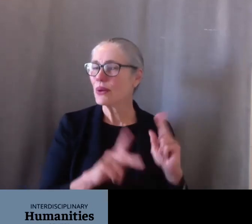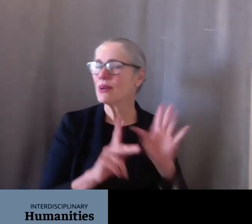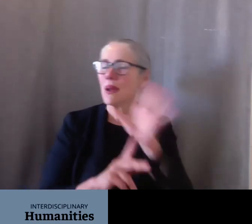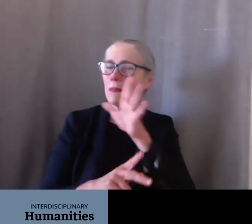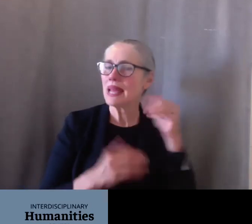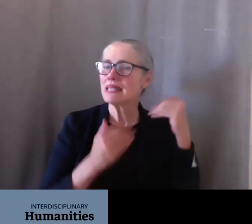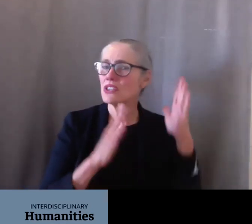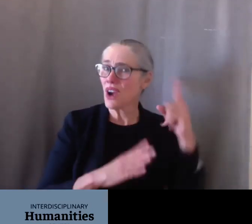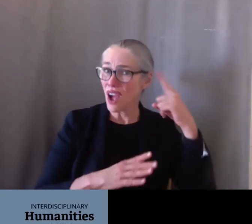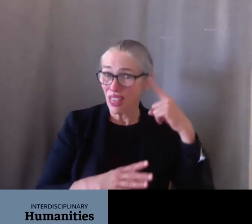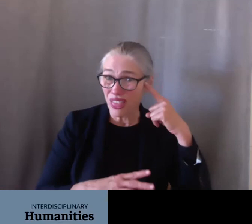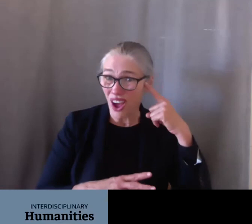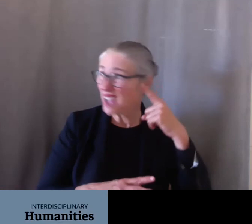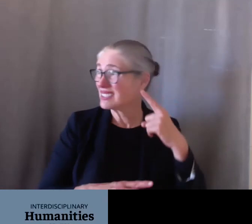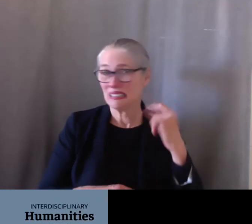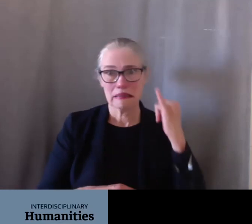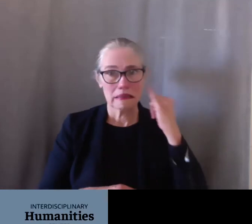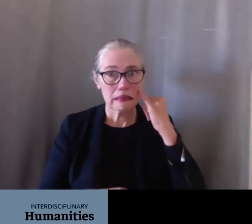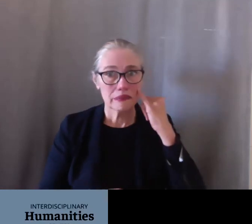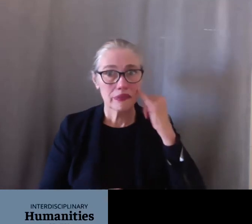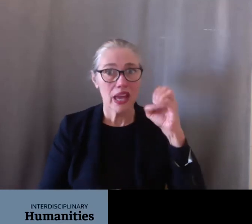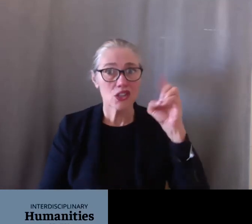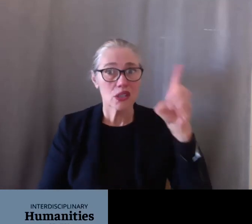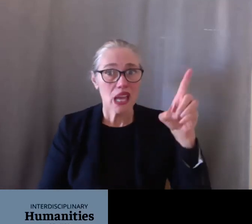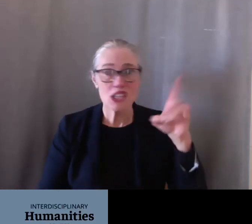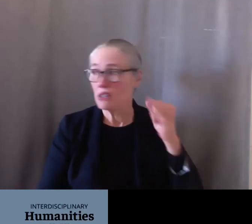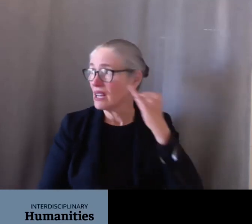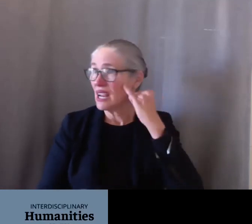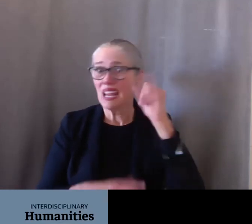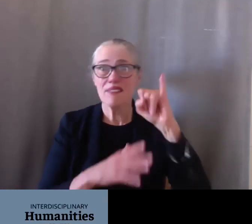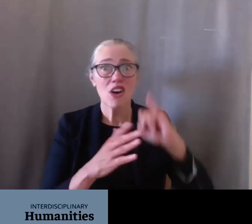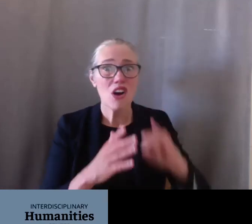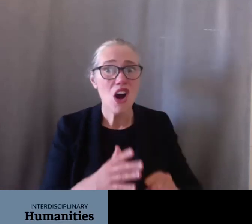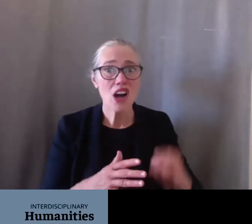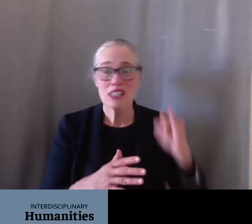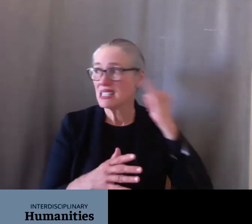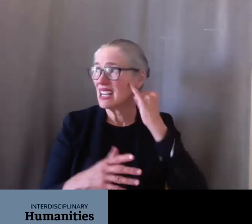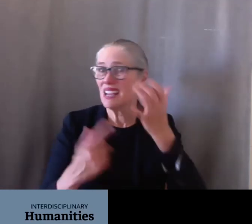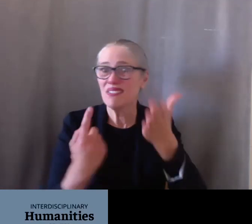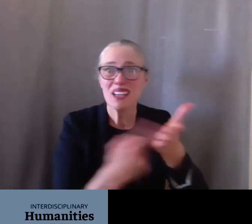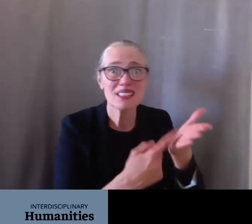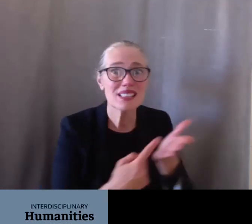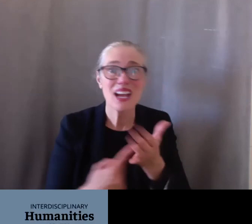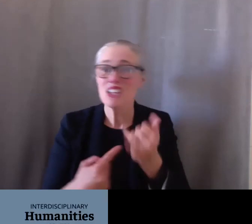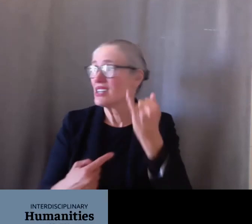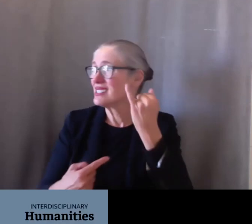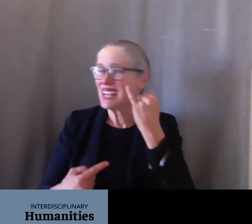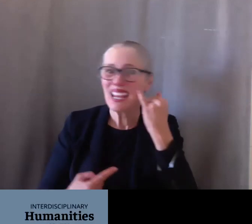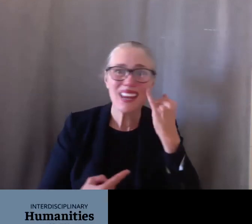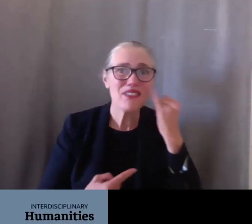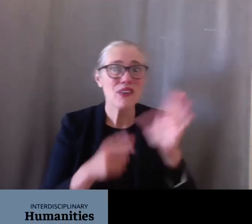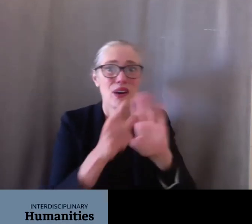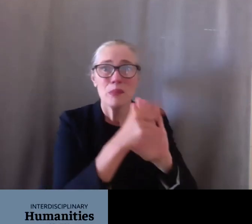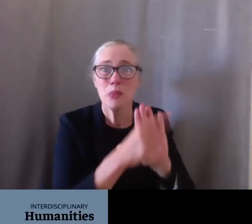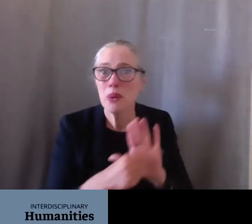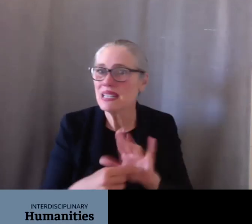widespread. And they were really more focused, especially by the 1840s and 1850s, on a